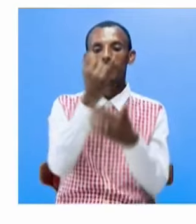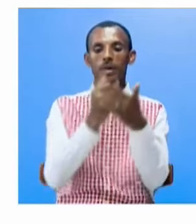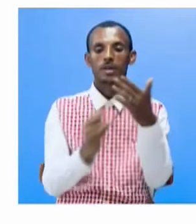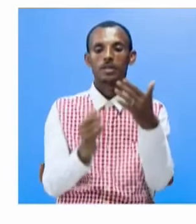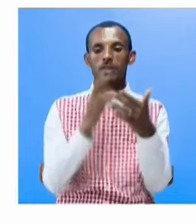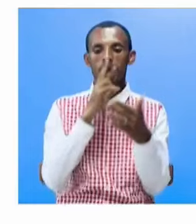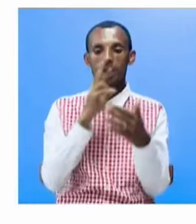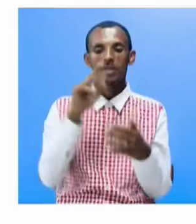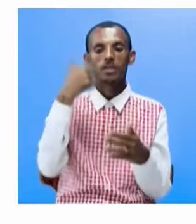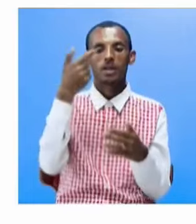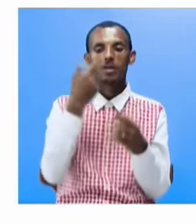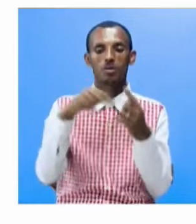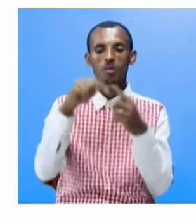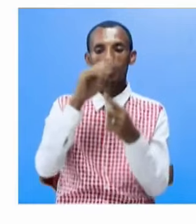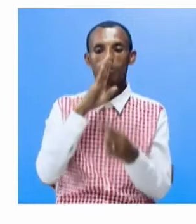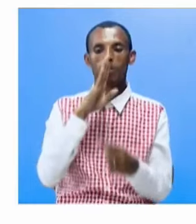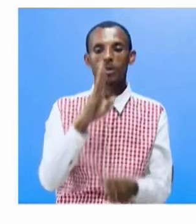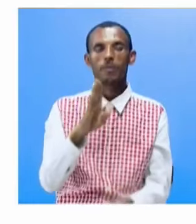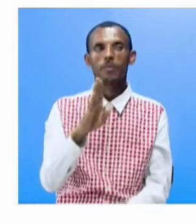to be